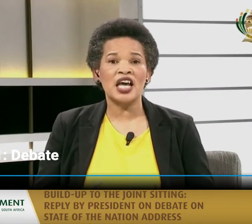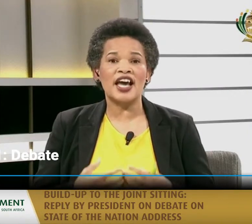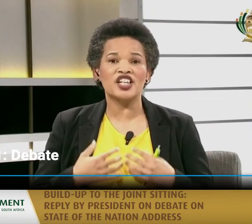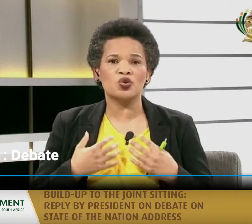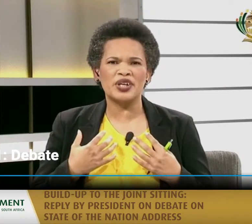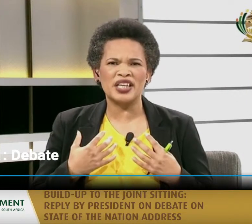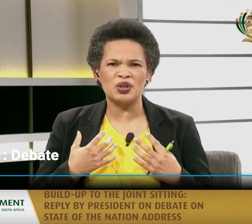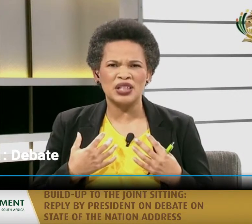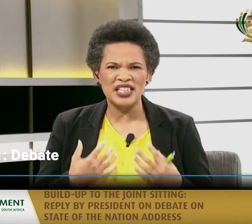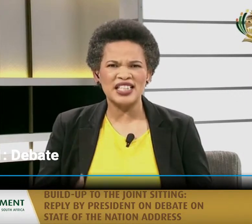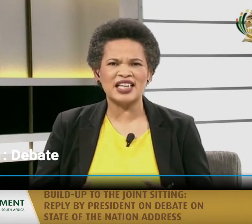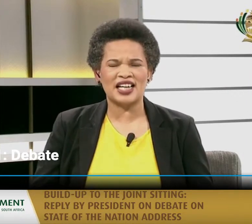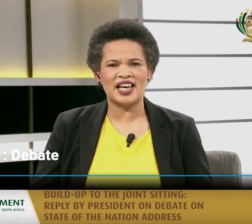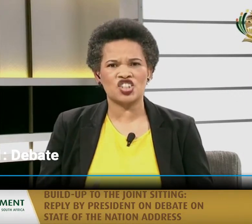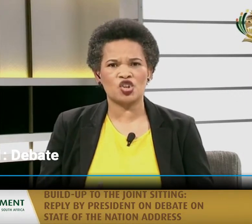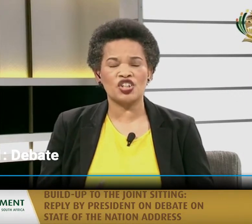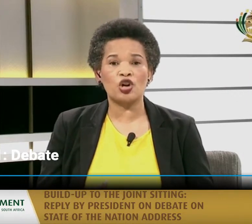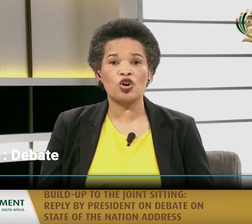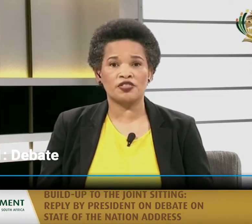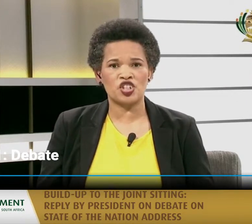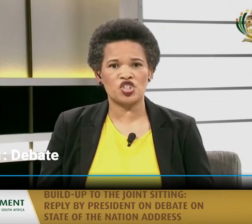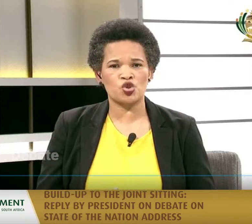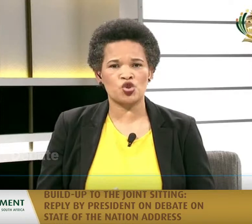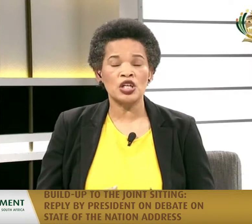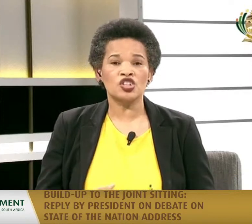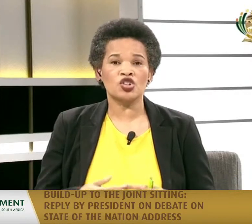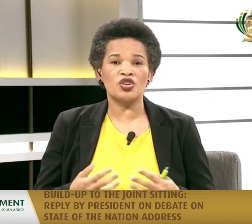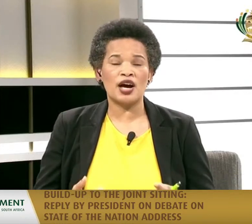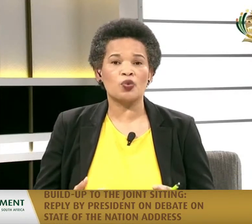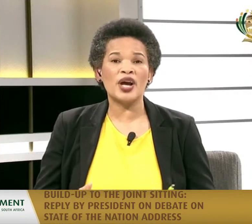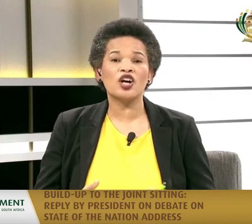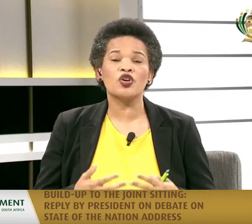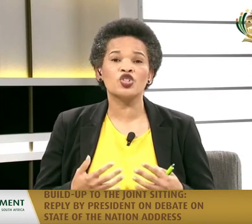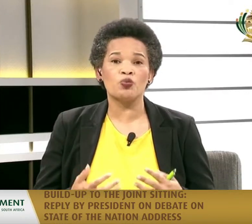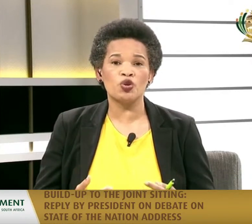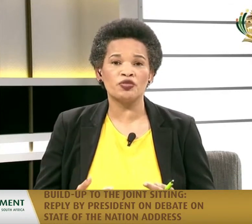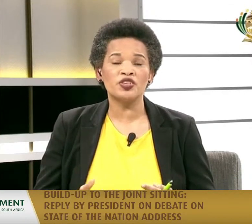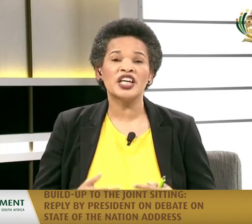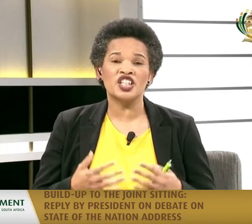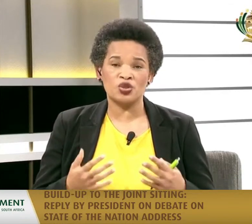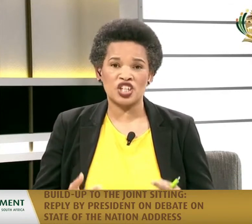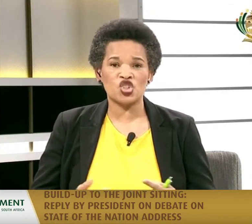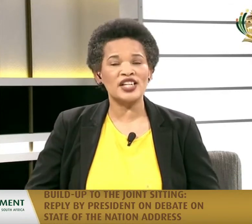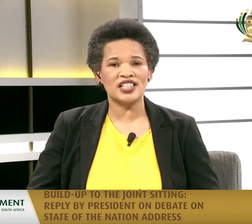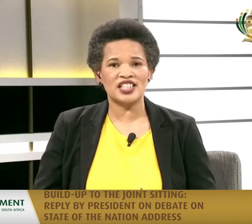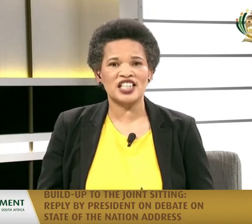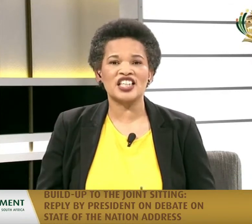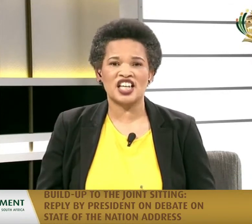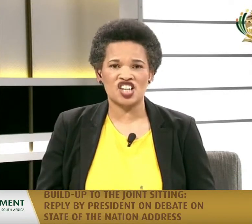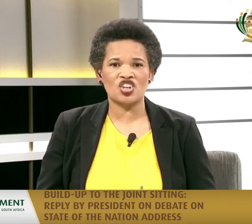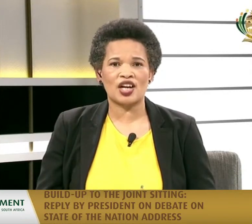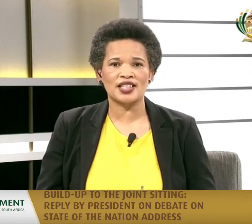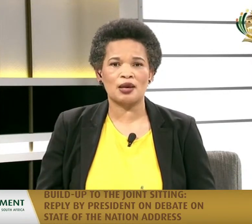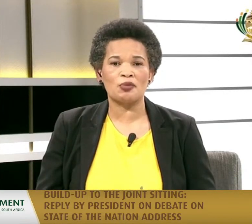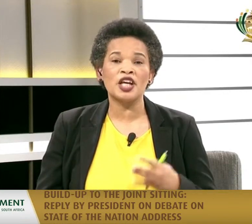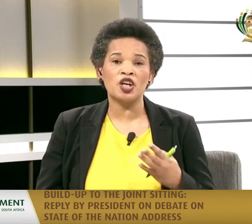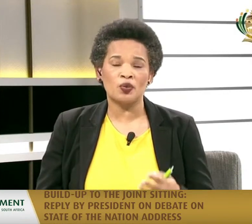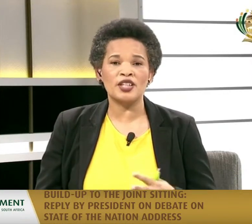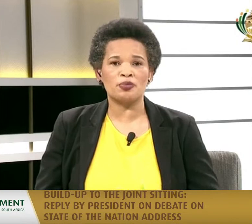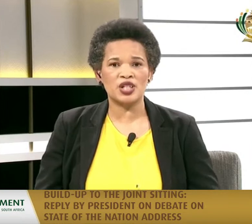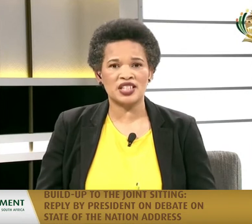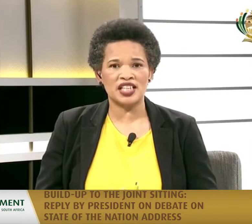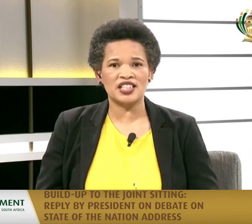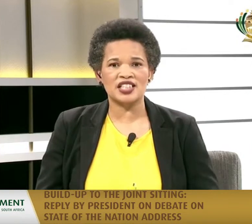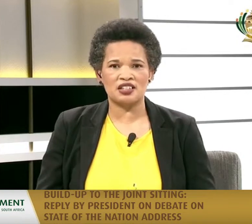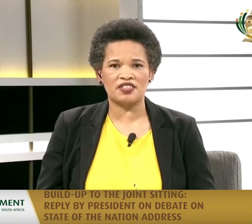questions and we needed clarity on a lot of issues. So now we are going to move into the joint sitting in the National Assembly,